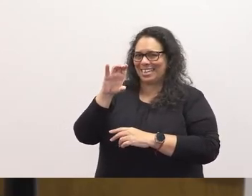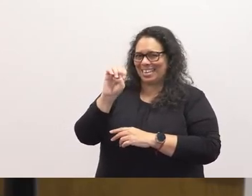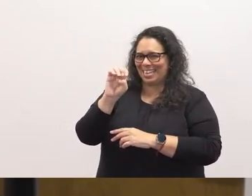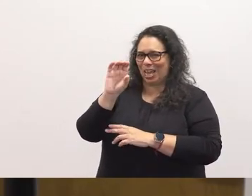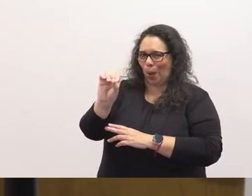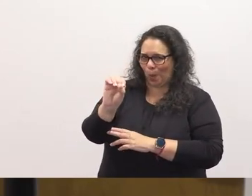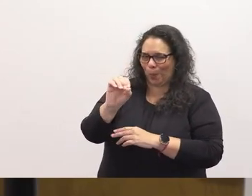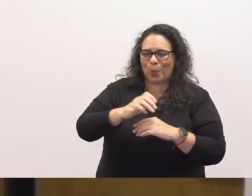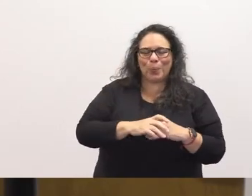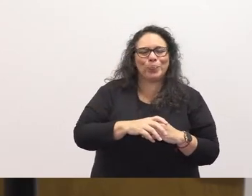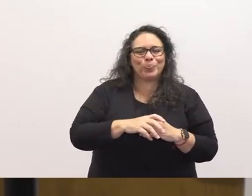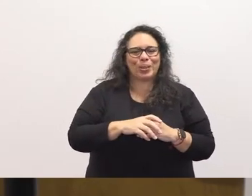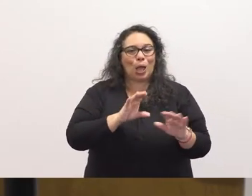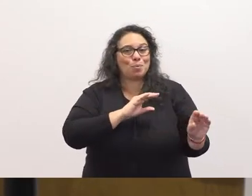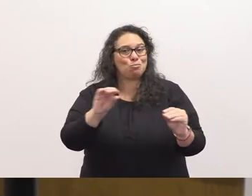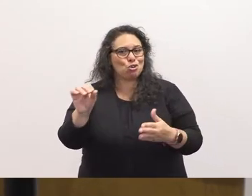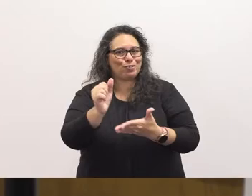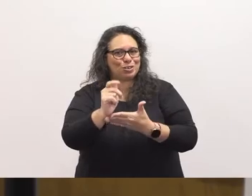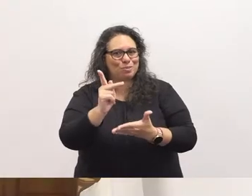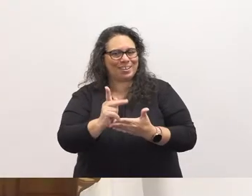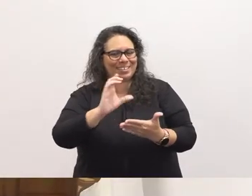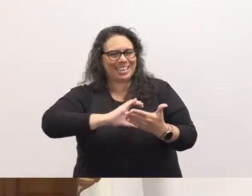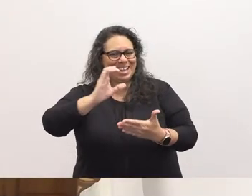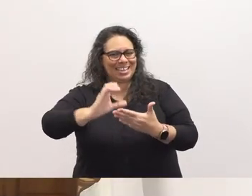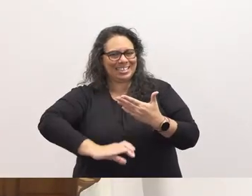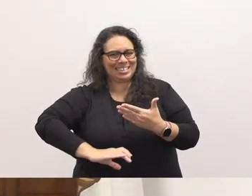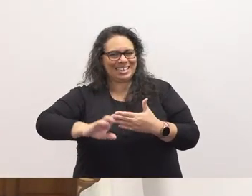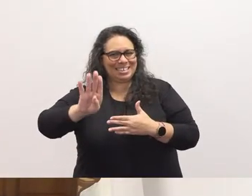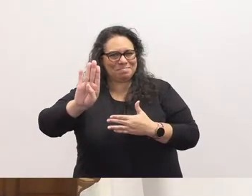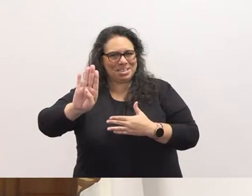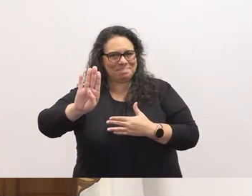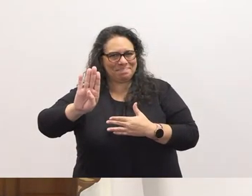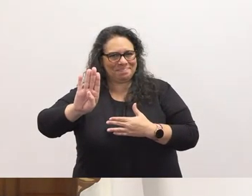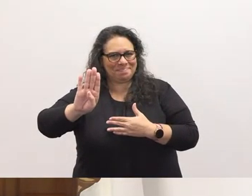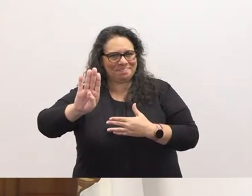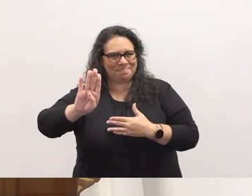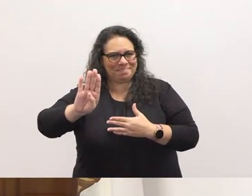Okay. Move to approve consent calendar B.